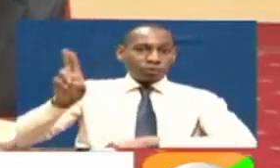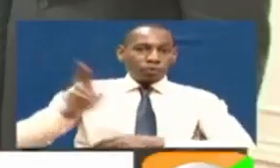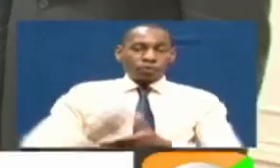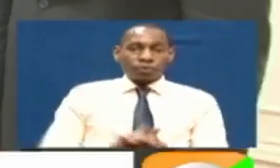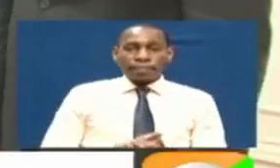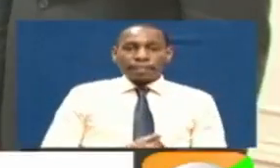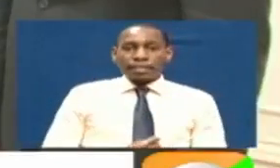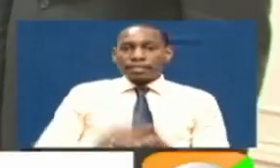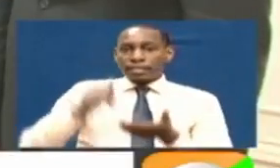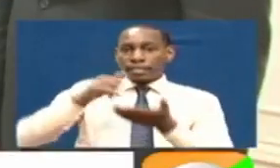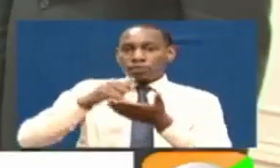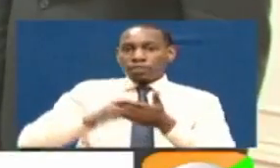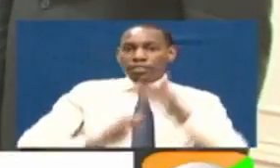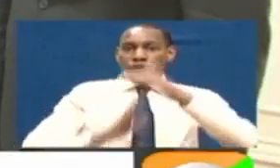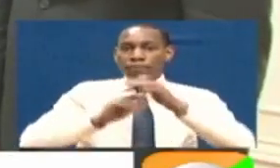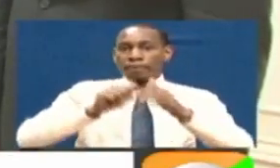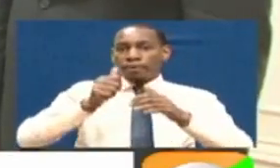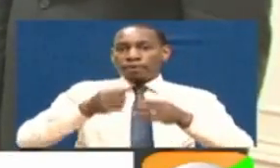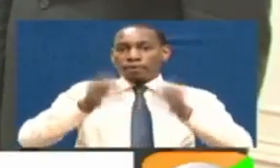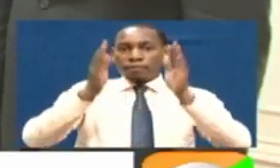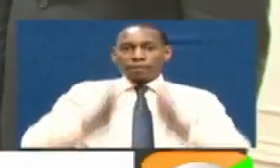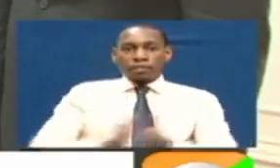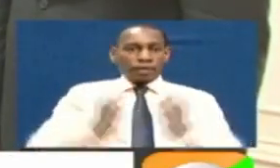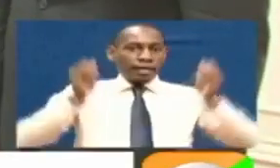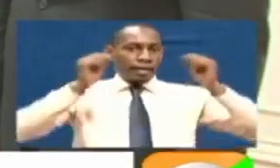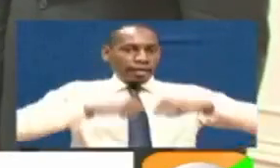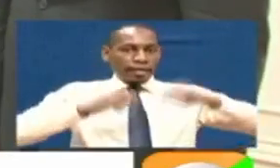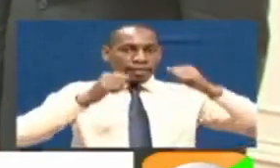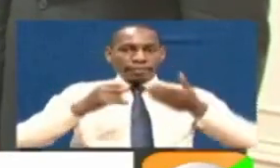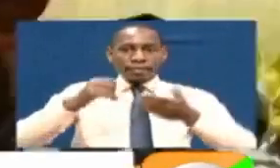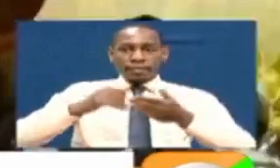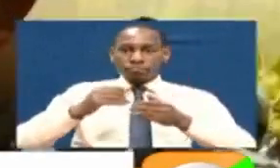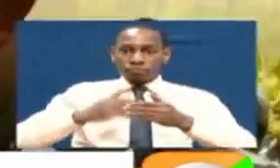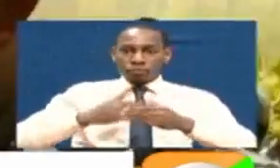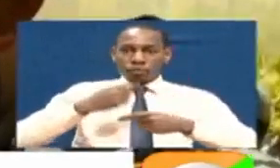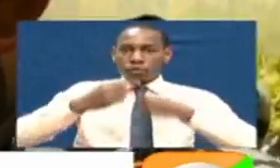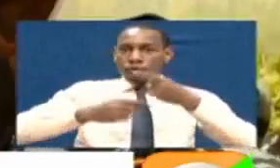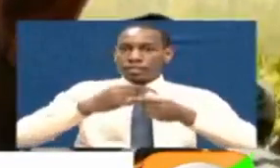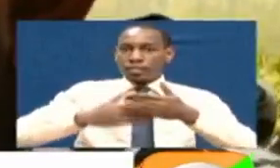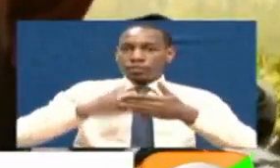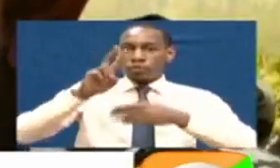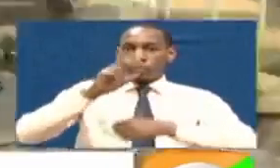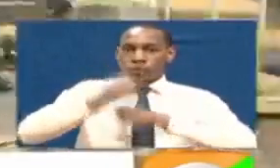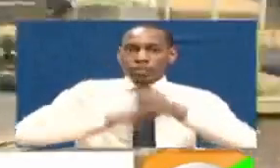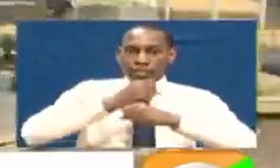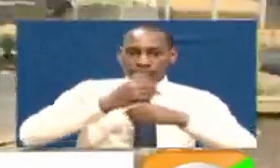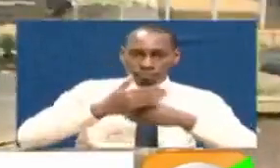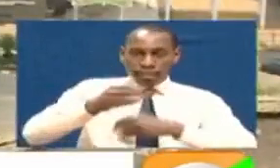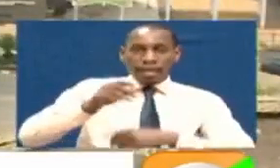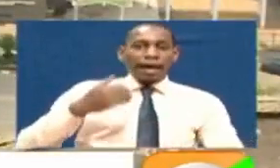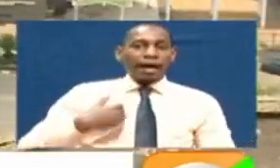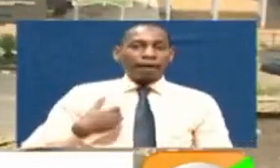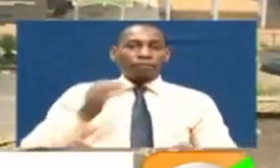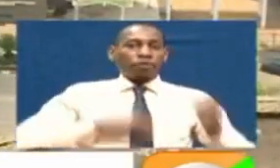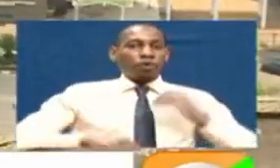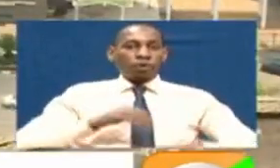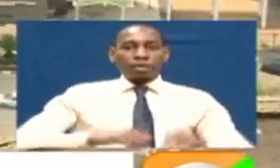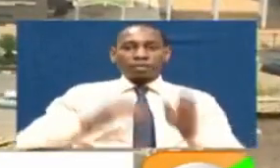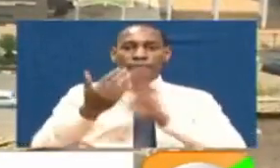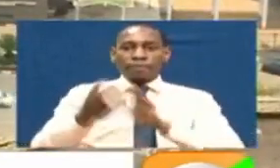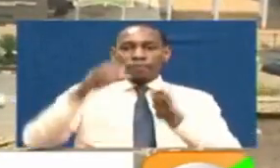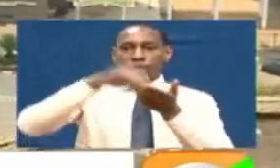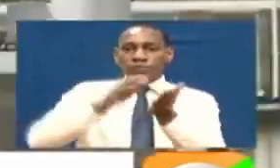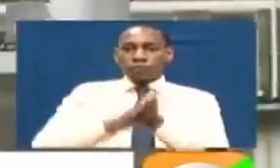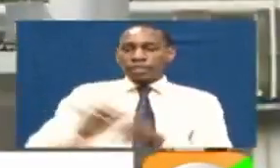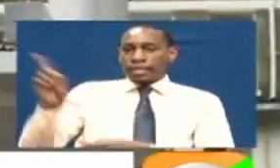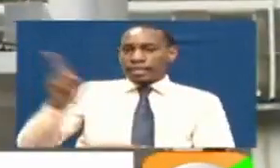Kenyatta. Among senior officials, the deal covers the next 2 years. He will have to contend with a corruption case in court and a Nairobi